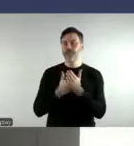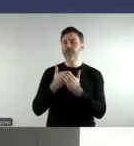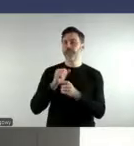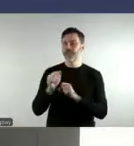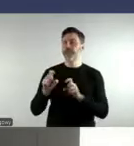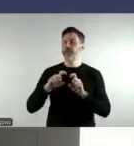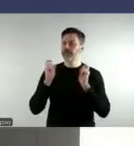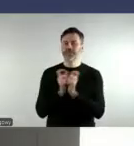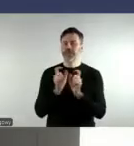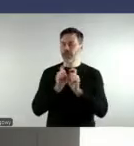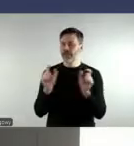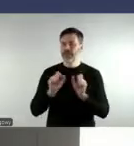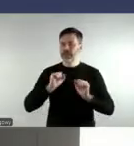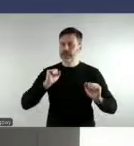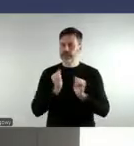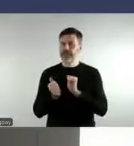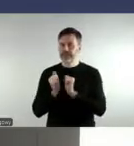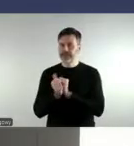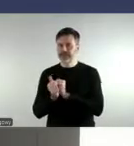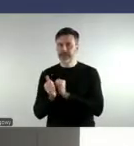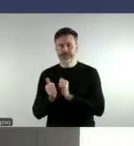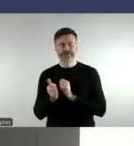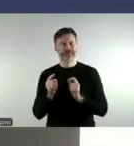in the framework of which we have this agreement, is a